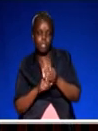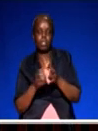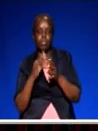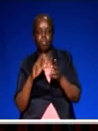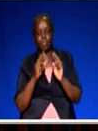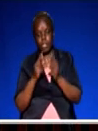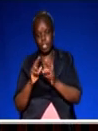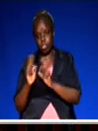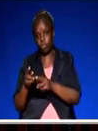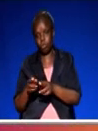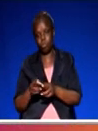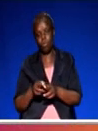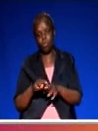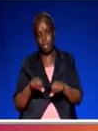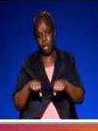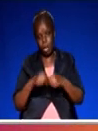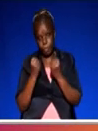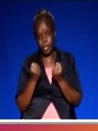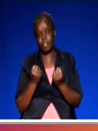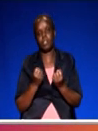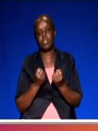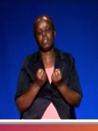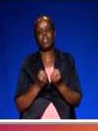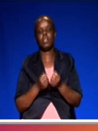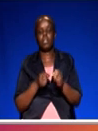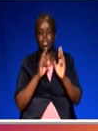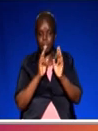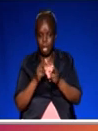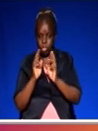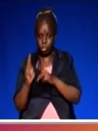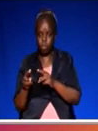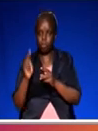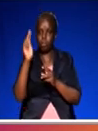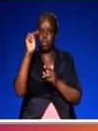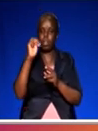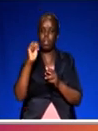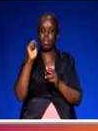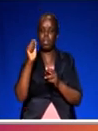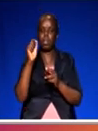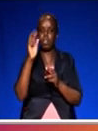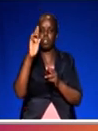natural phenomena. Mark the word natural, because